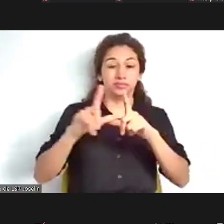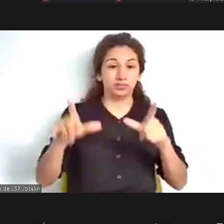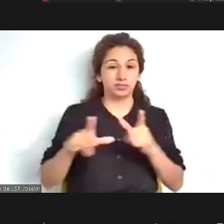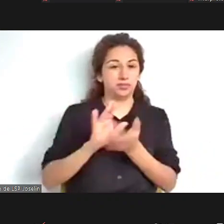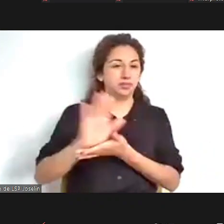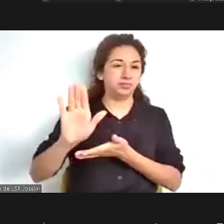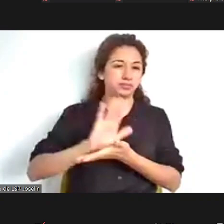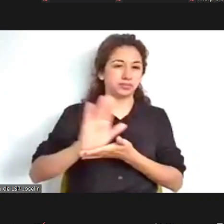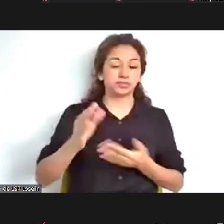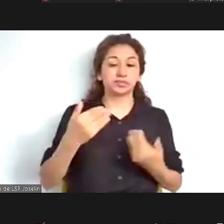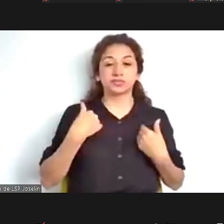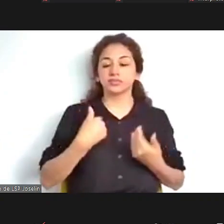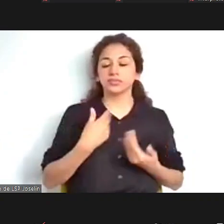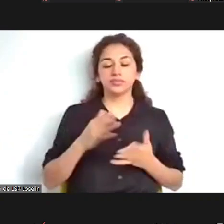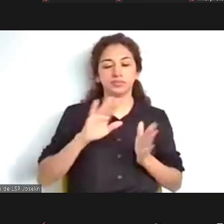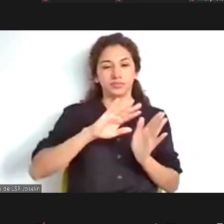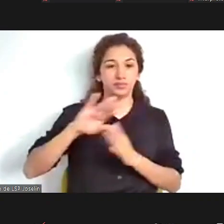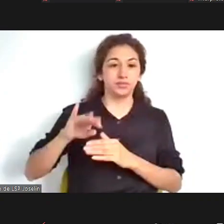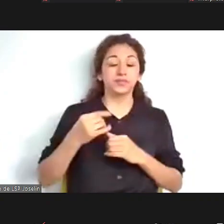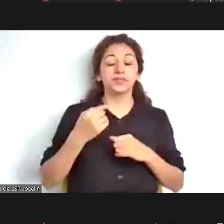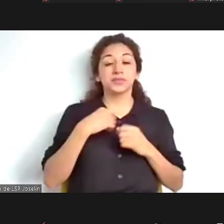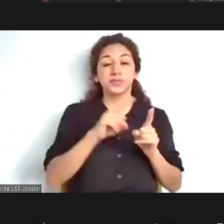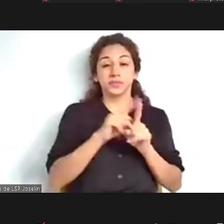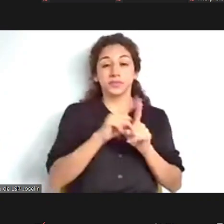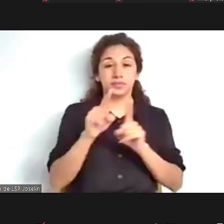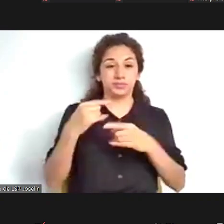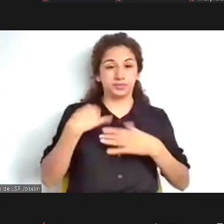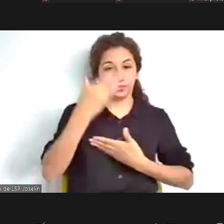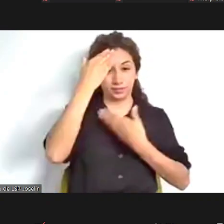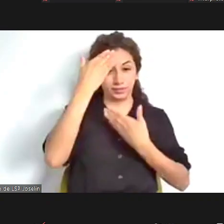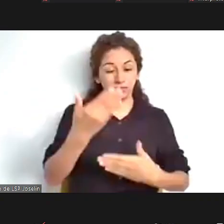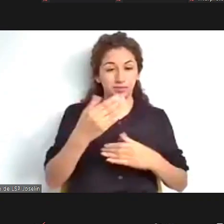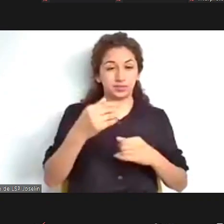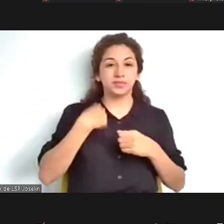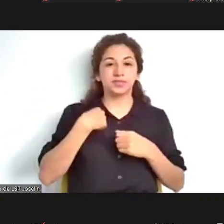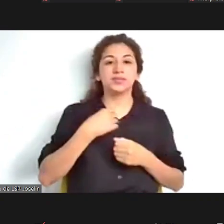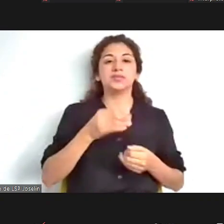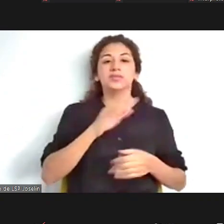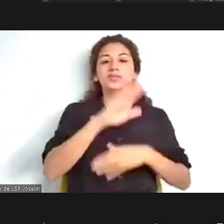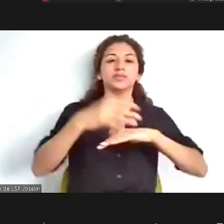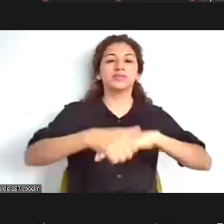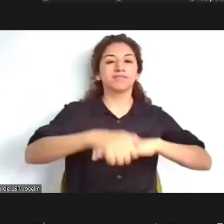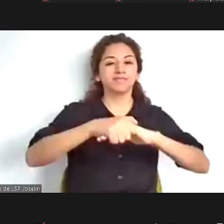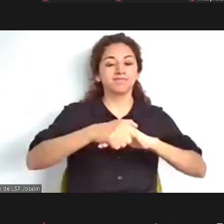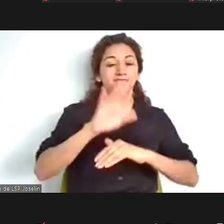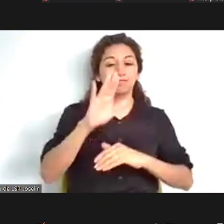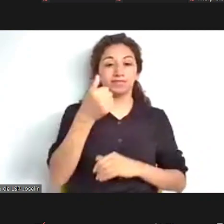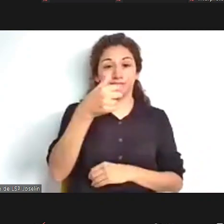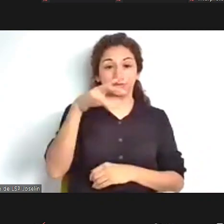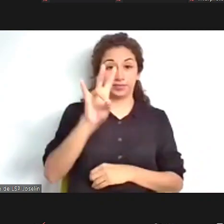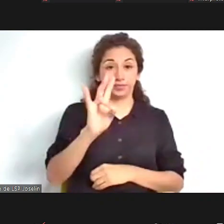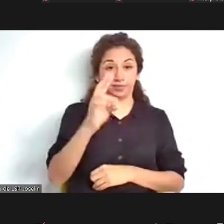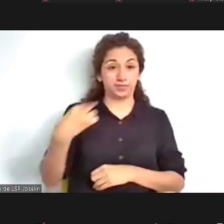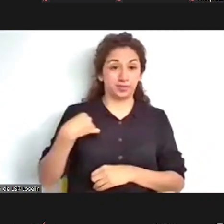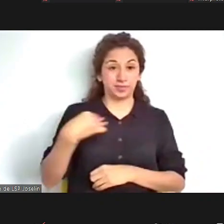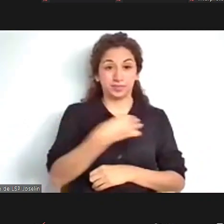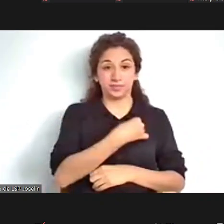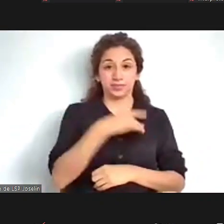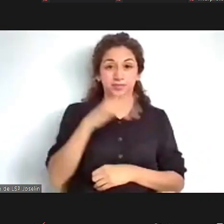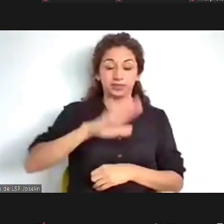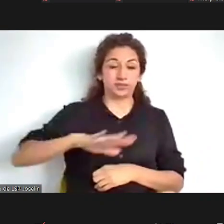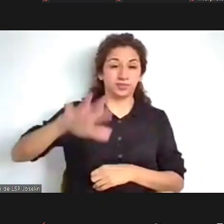publishers with which they interact allow me to congratulate the 17 ministers that are committed